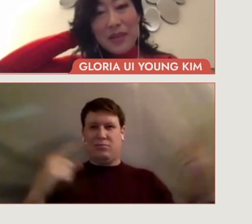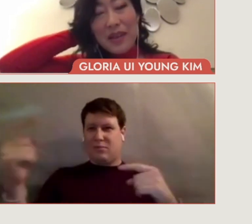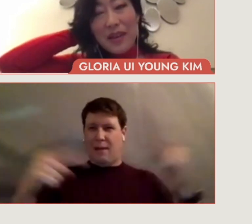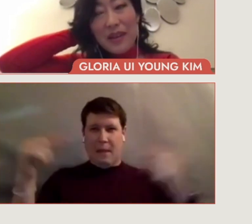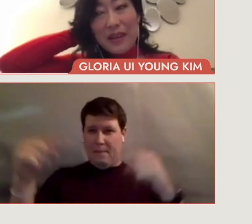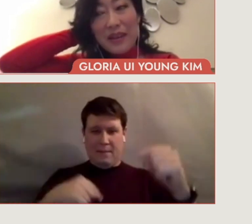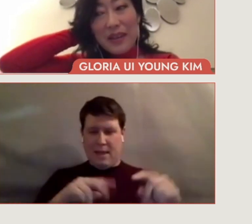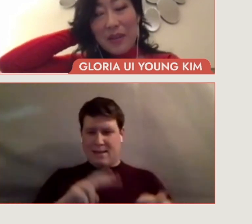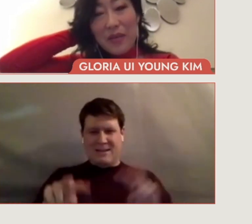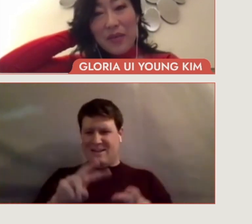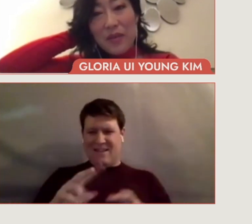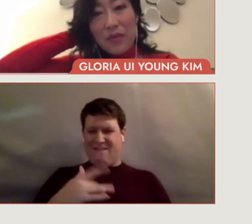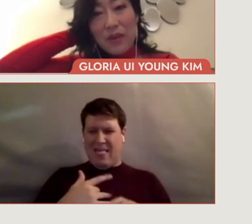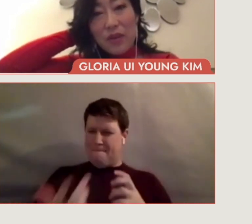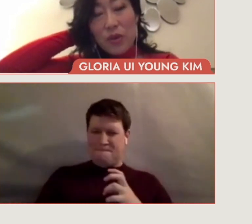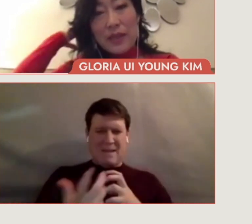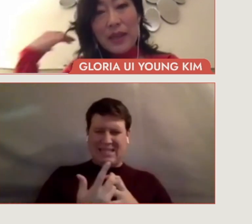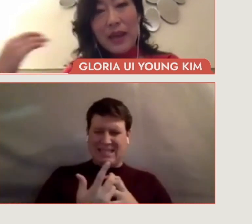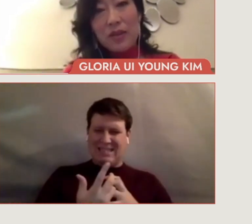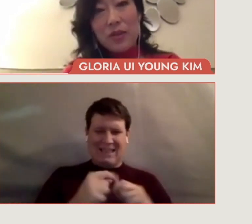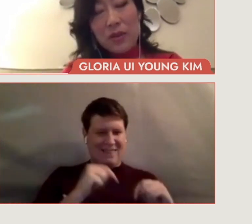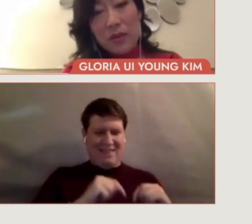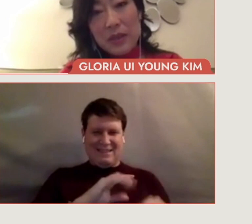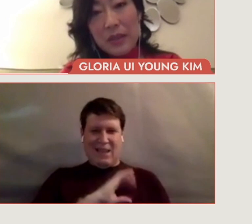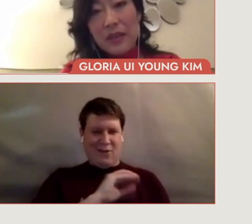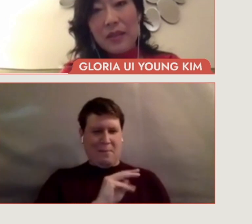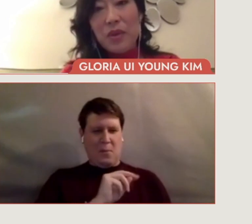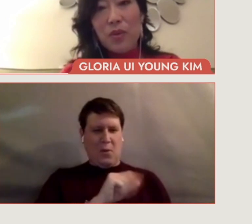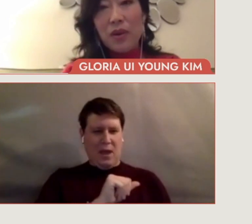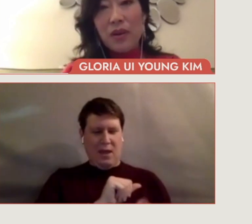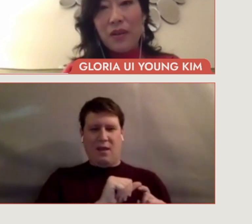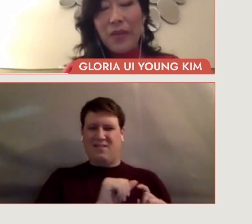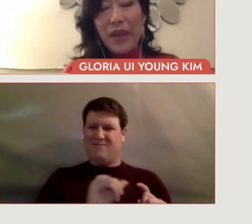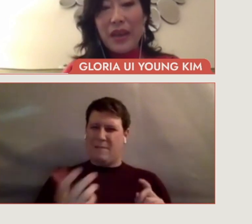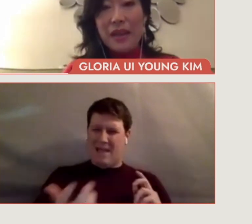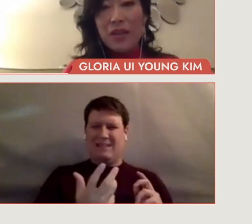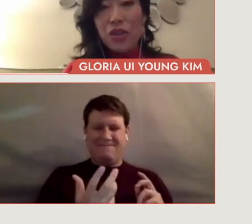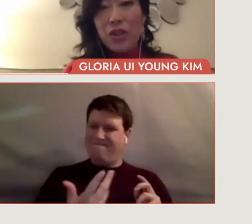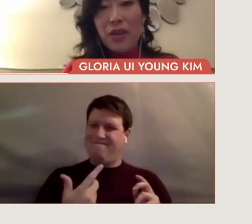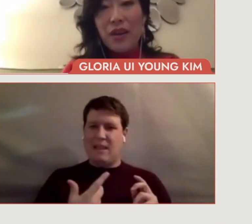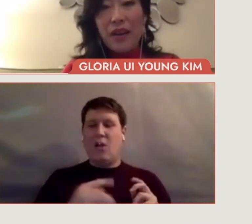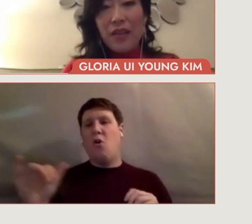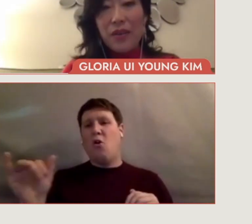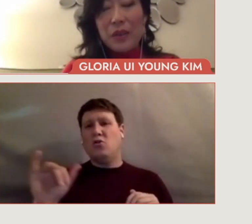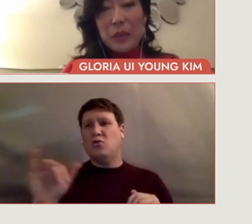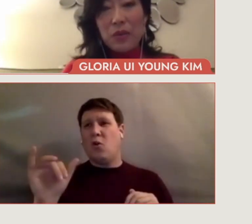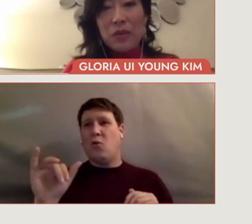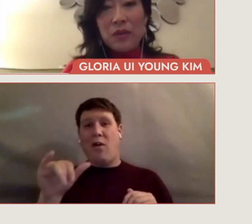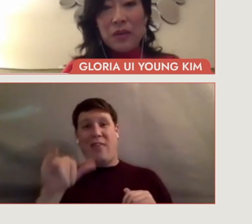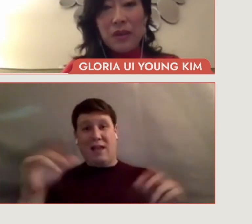And a lot of the trained actors who are that age, there